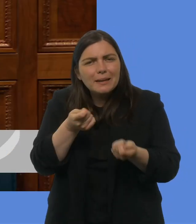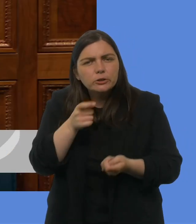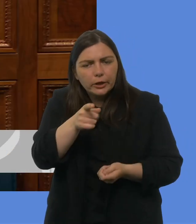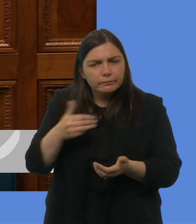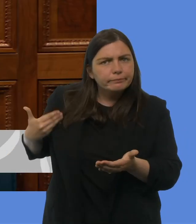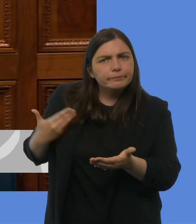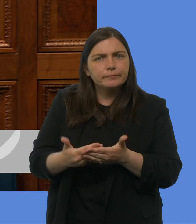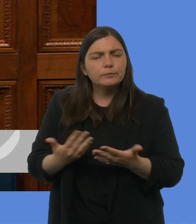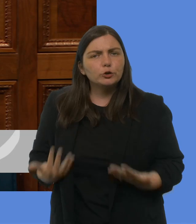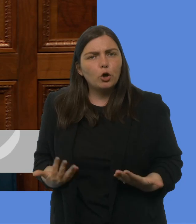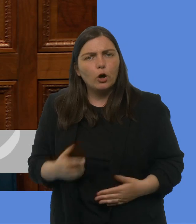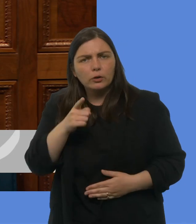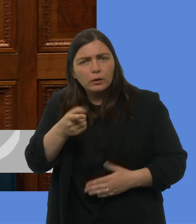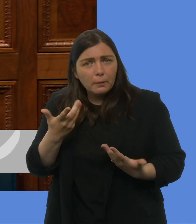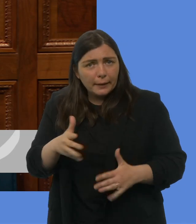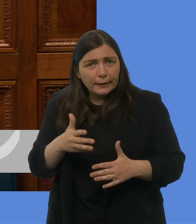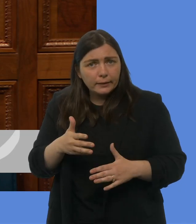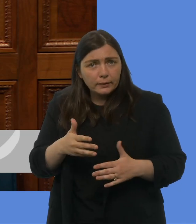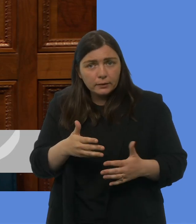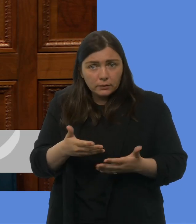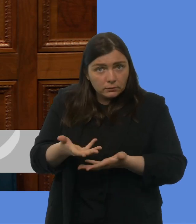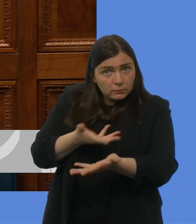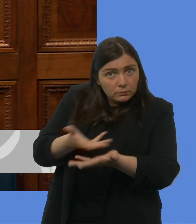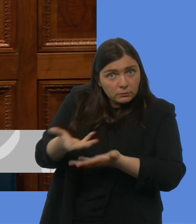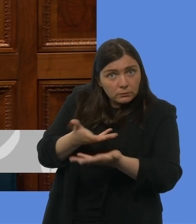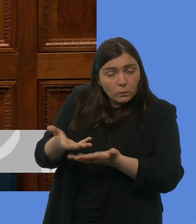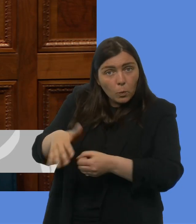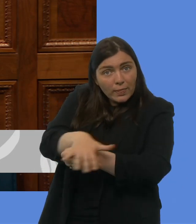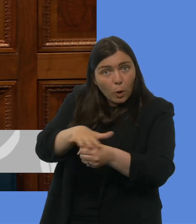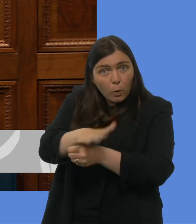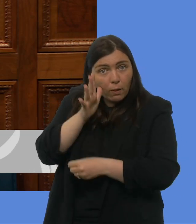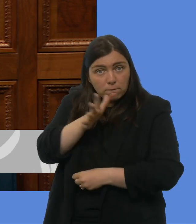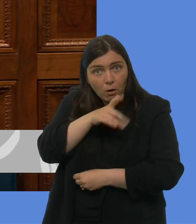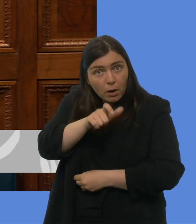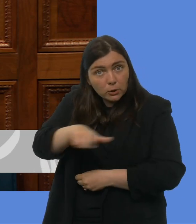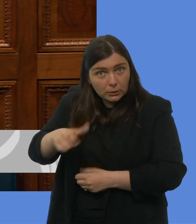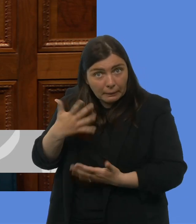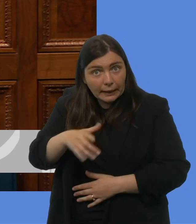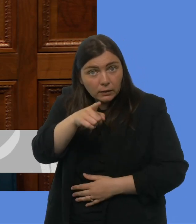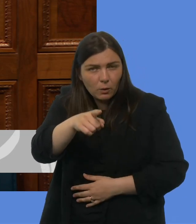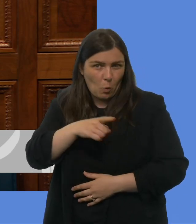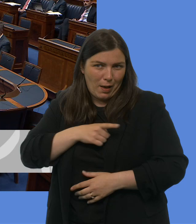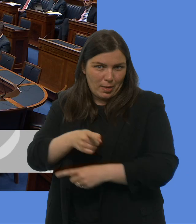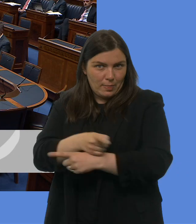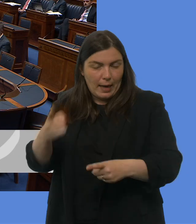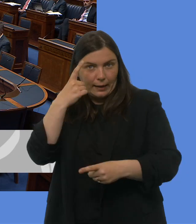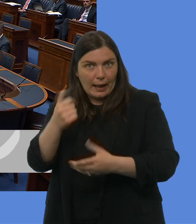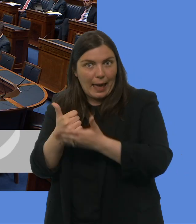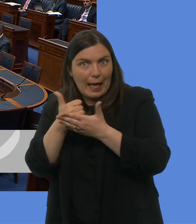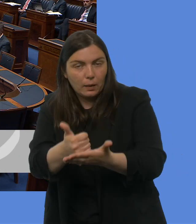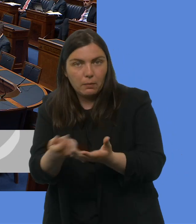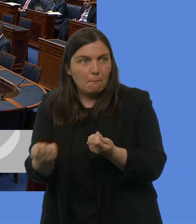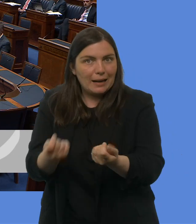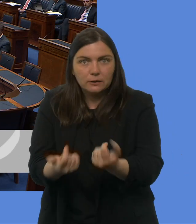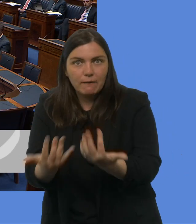with local farmers, given the fact that they can indeed help prevent and manage these fires?